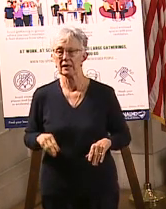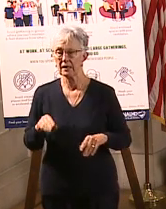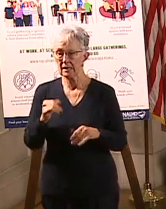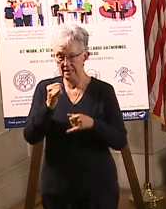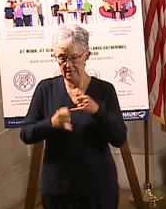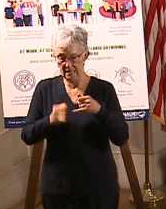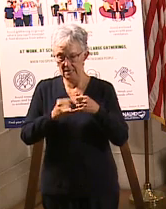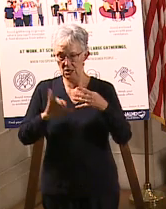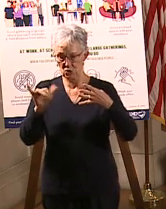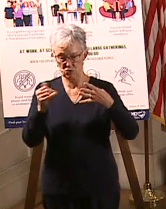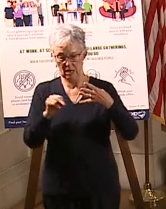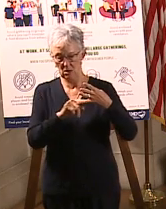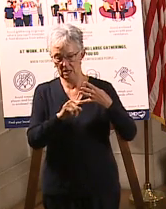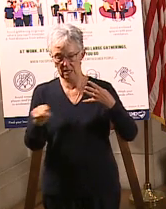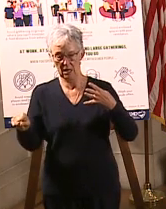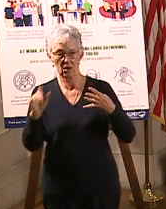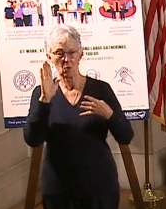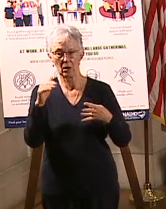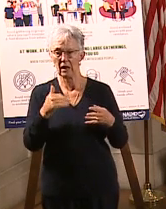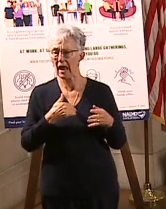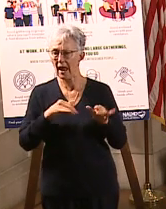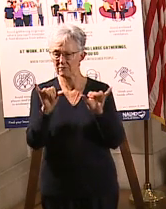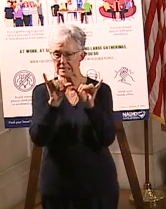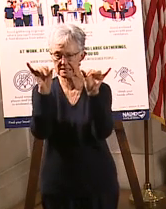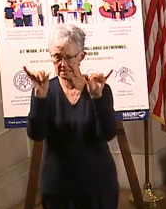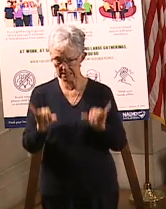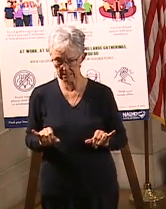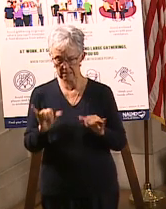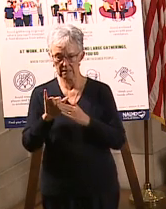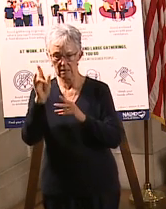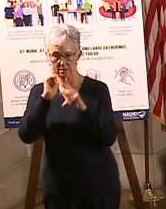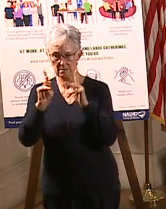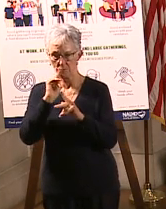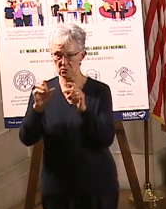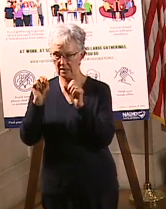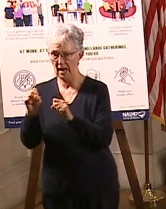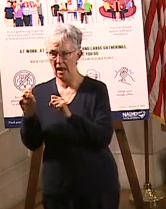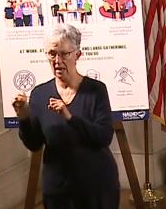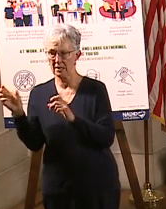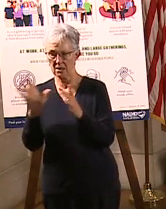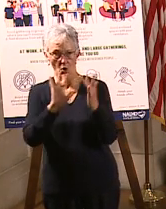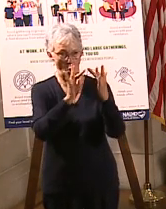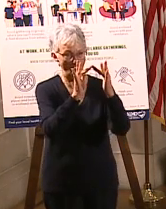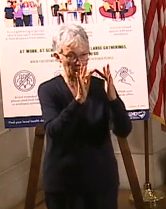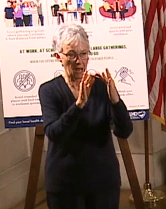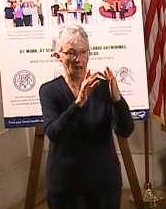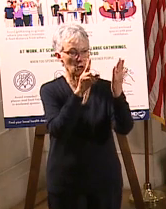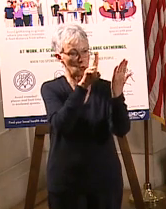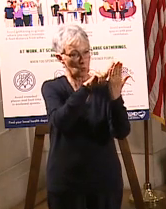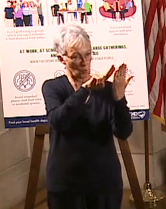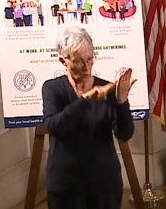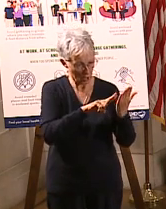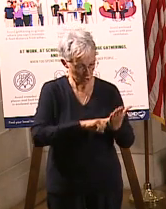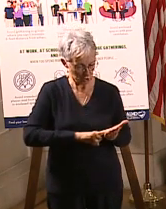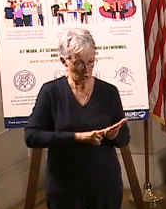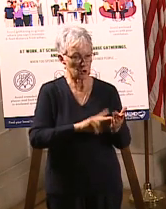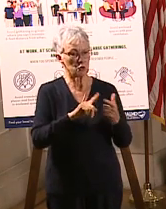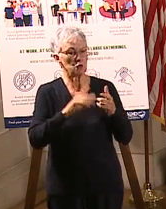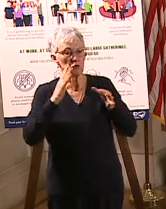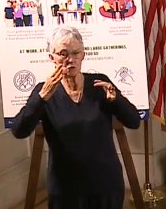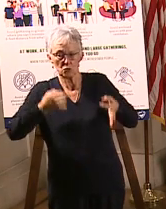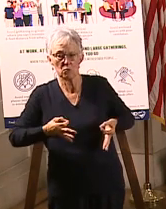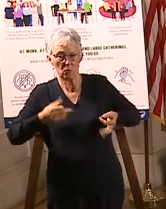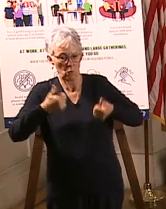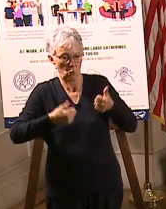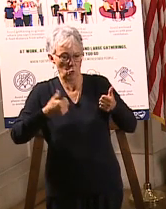January. This system will allow Nebraskans to register to receive the vaccine by entering some basic information to determine what phase